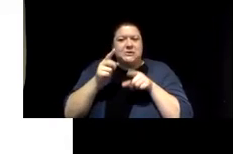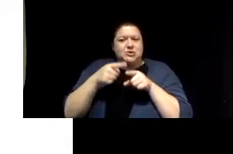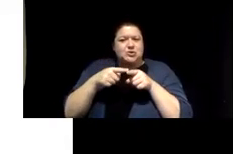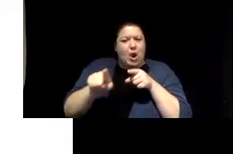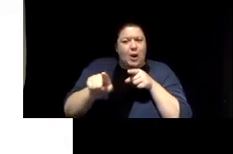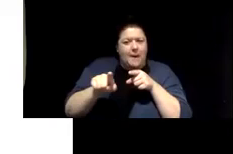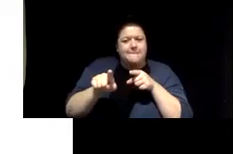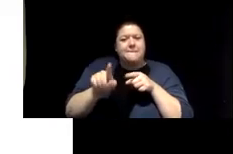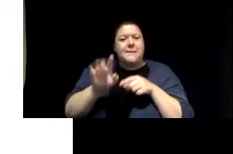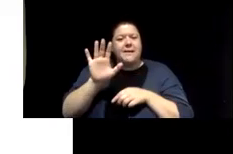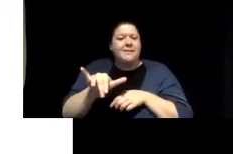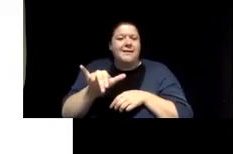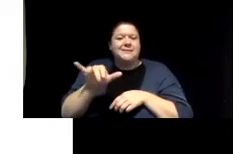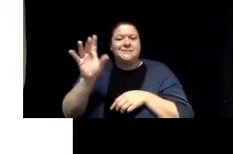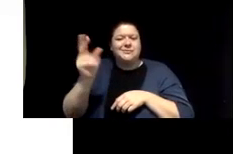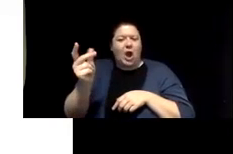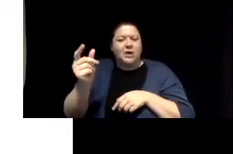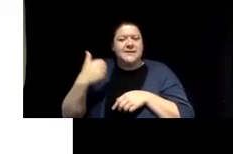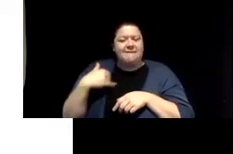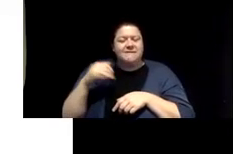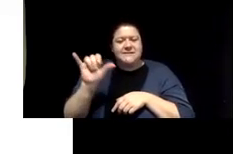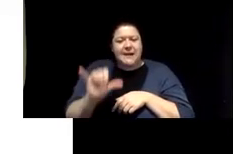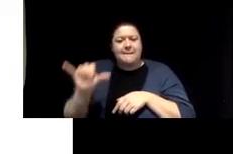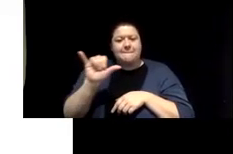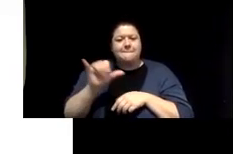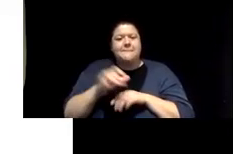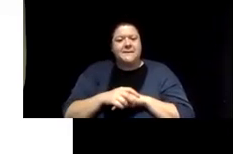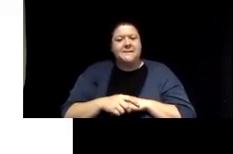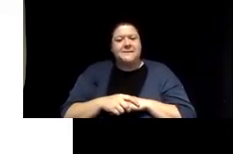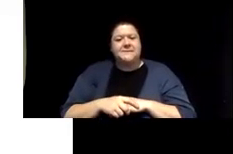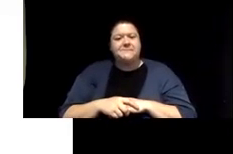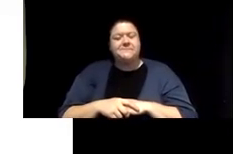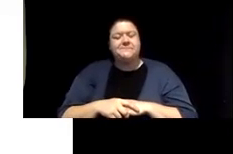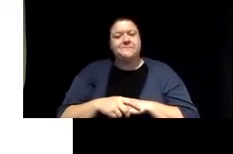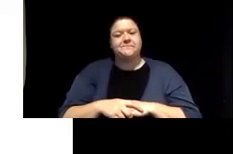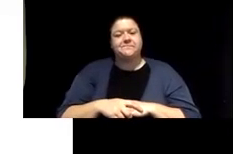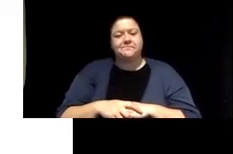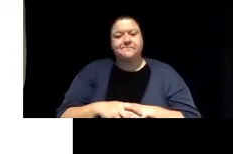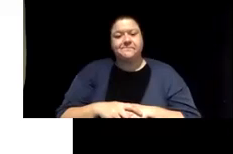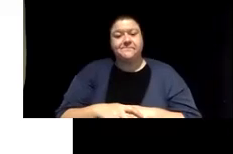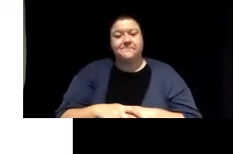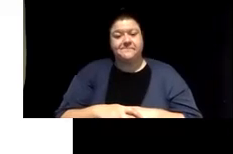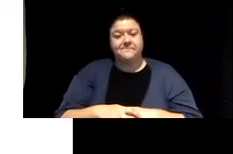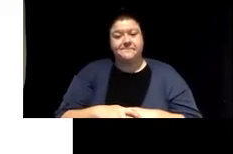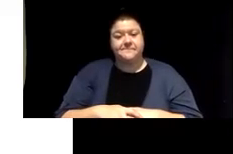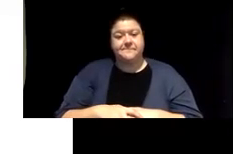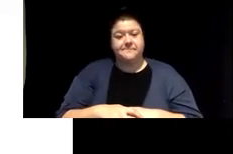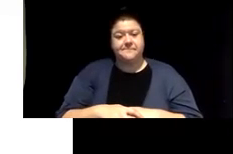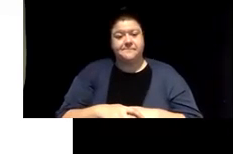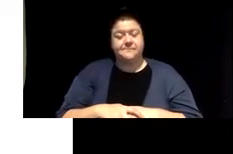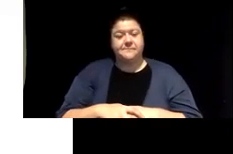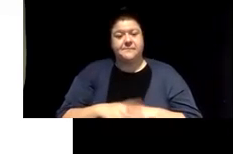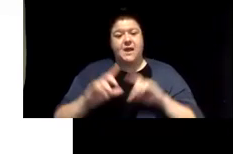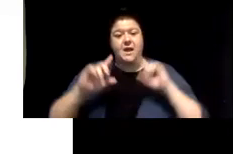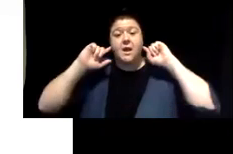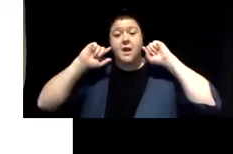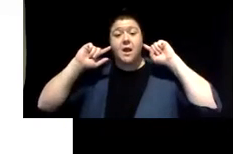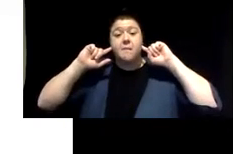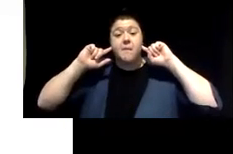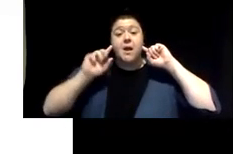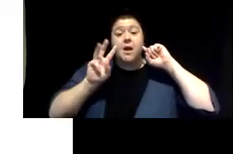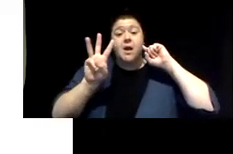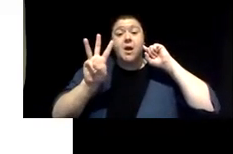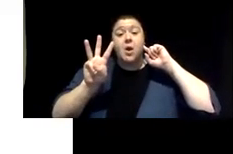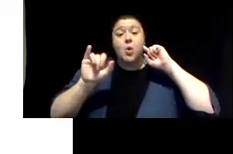and those are between the premolars and the incisors. Okay. And then we have